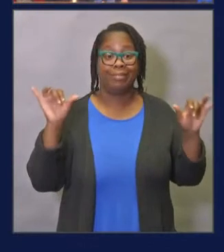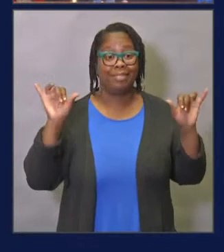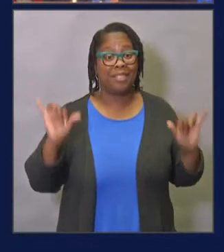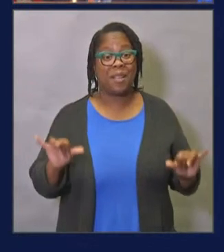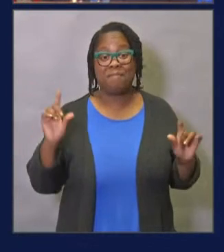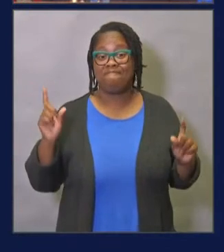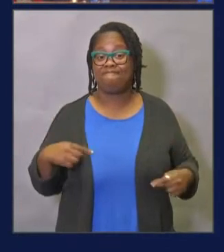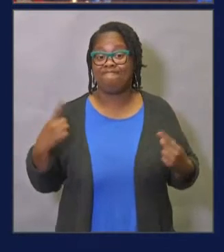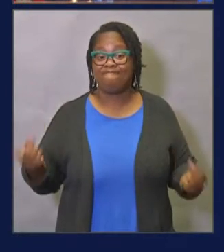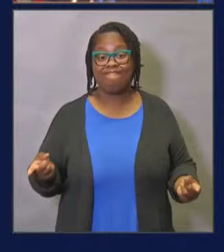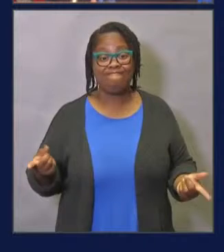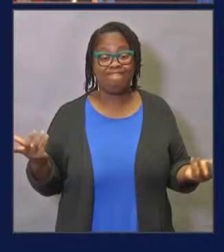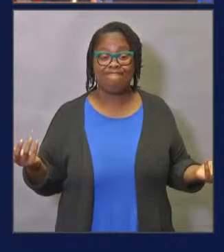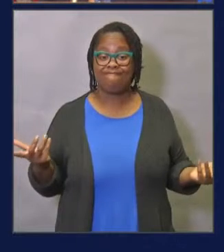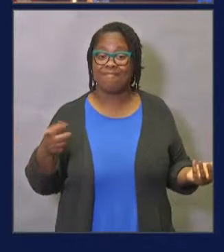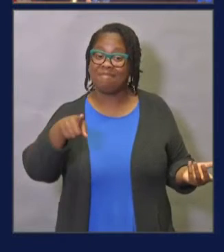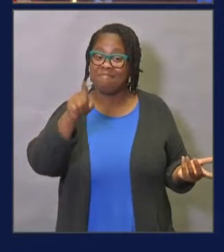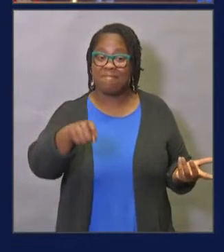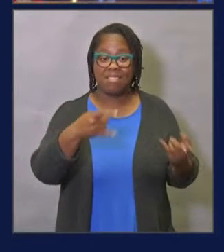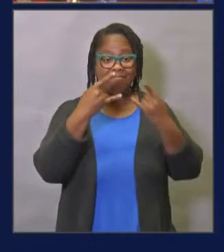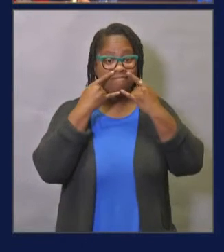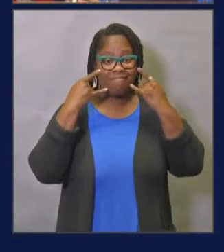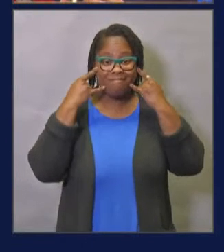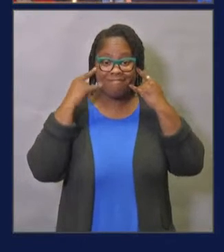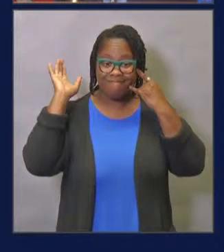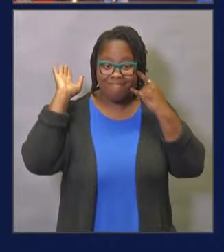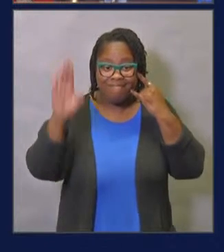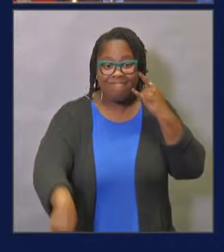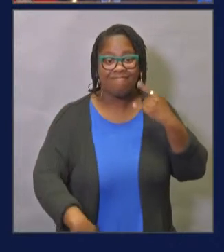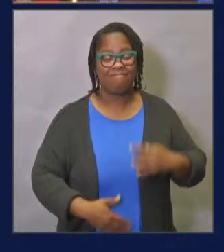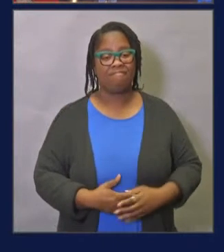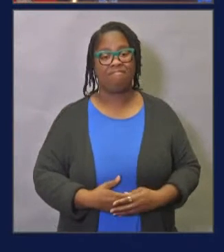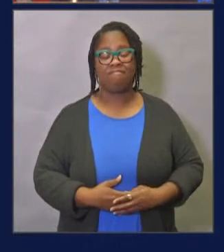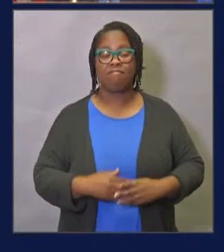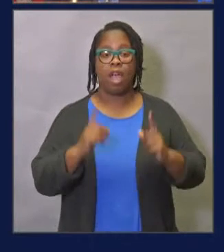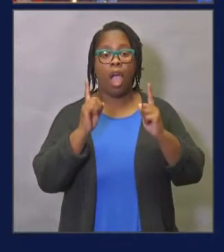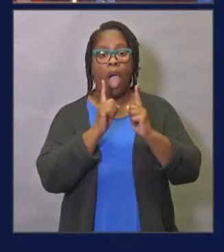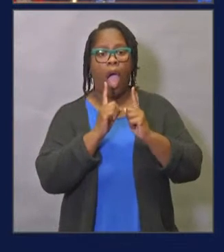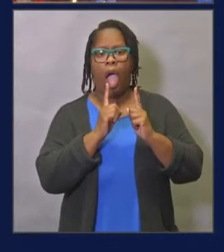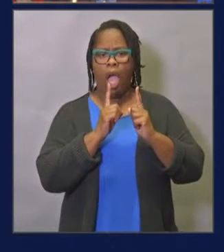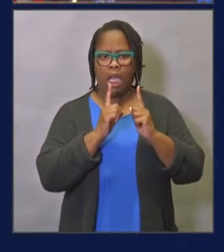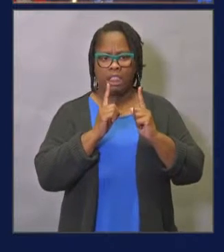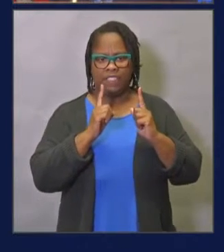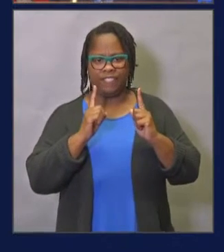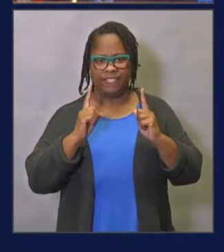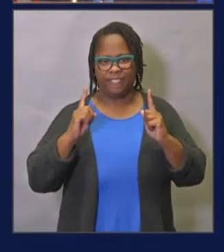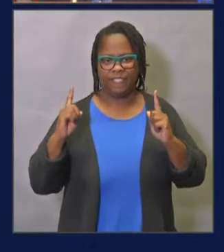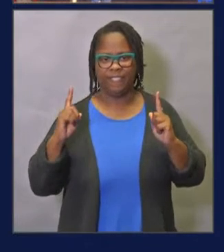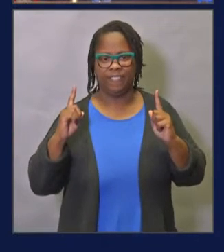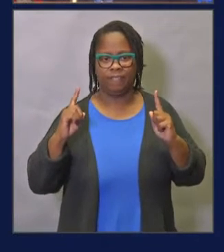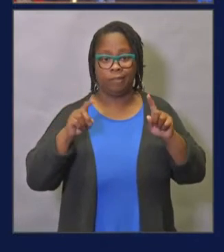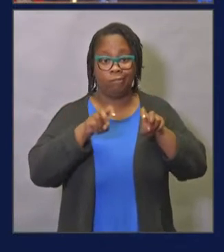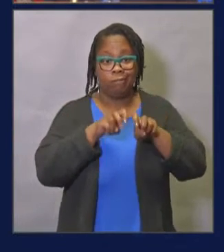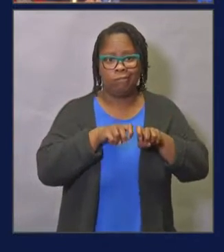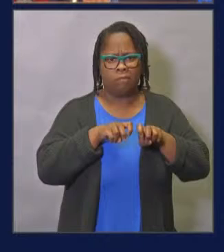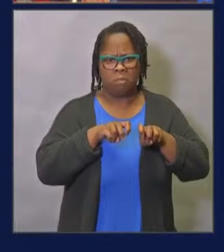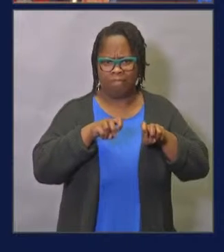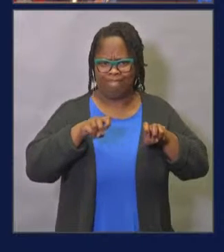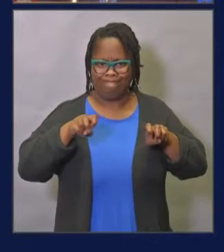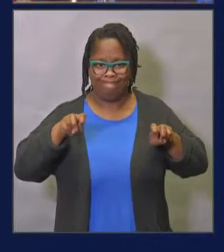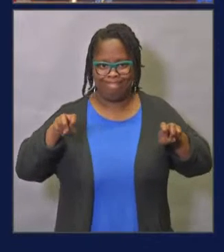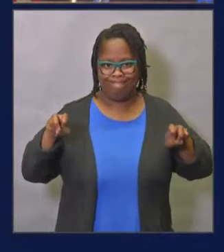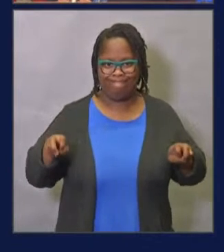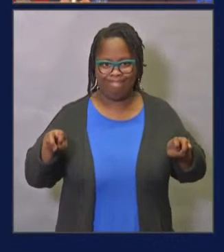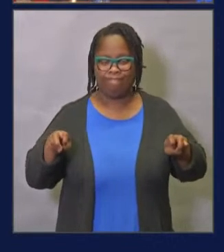you need to wear a face covering at all times, need to keep our distance at least 6 feet from all other people. So when